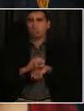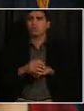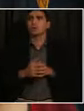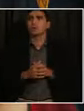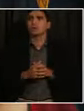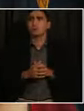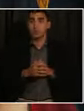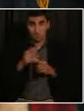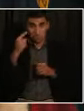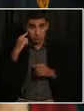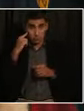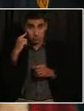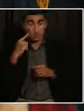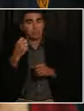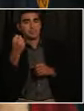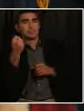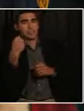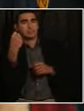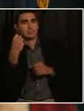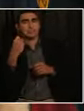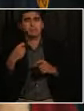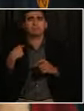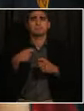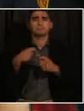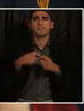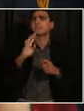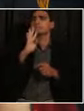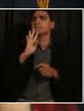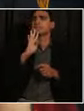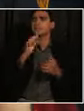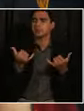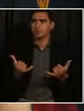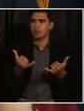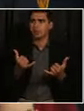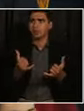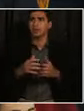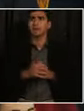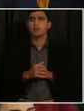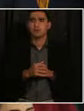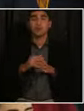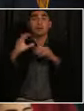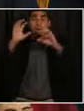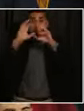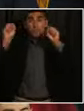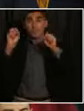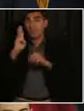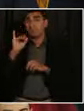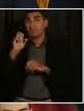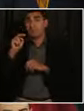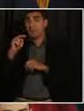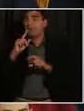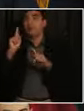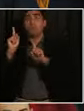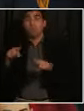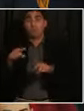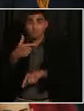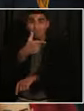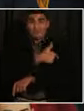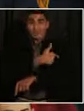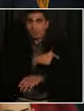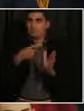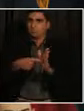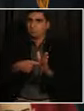Can you hear me, Governor? Sí. Ok, Gobernador, ante los recientes anuncios del presidente Biden sobre la vacunación obligatoria